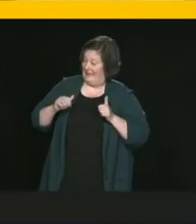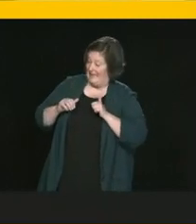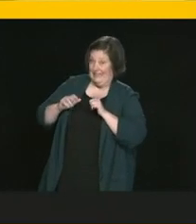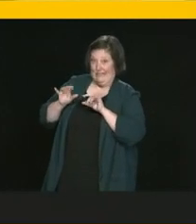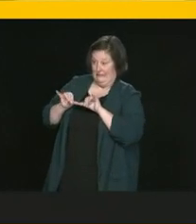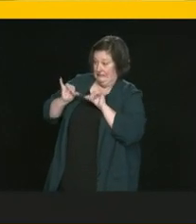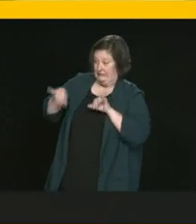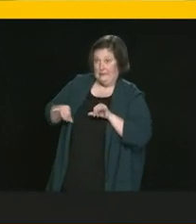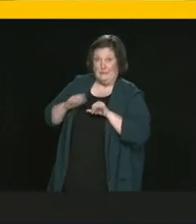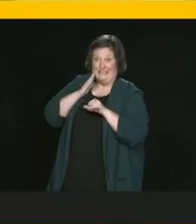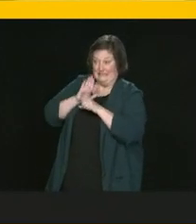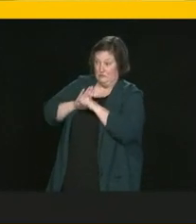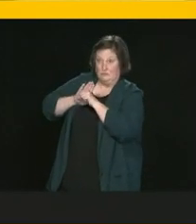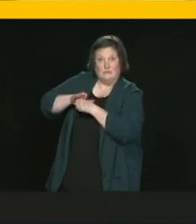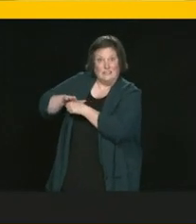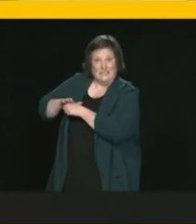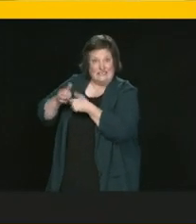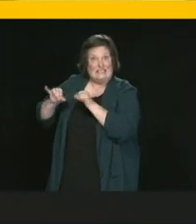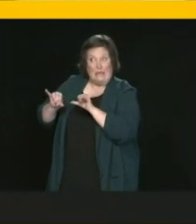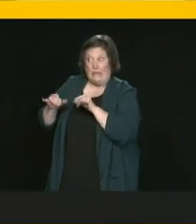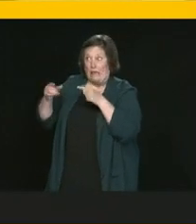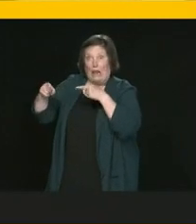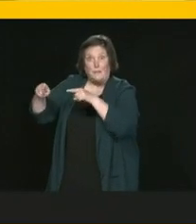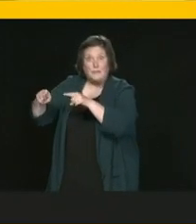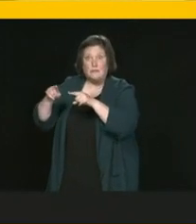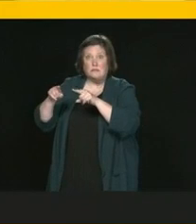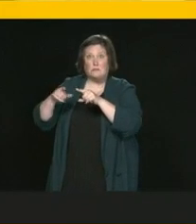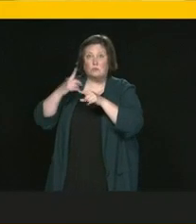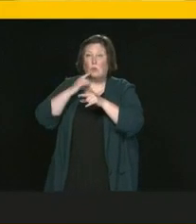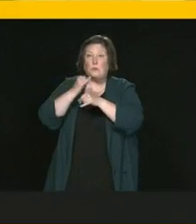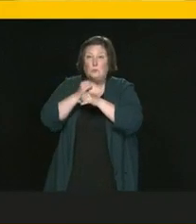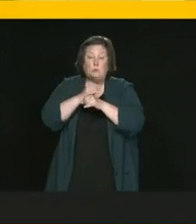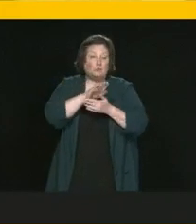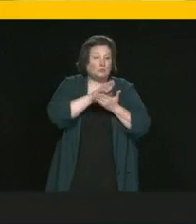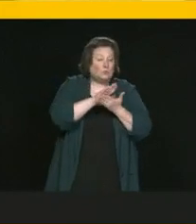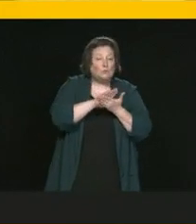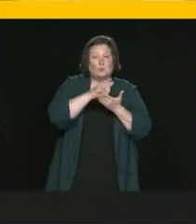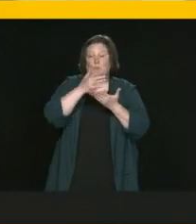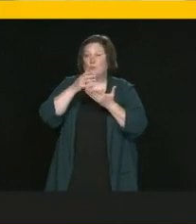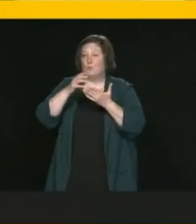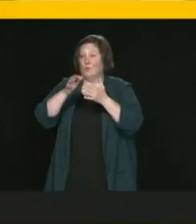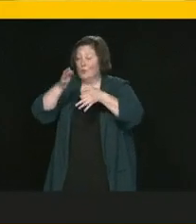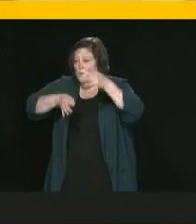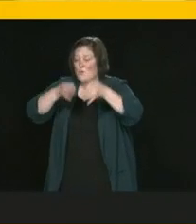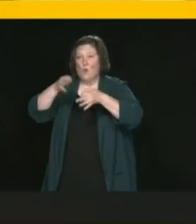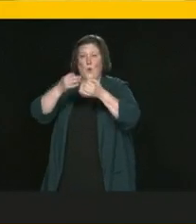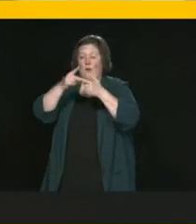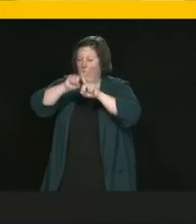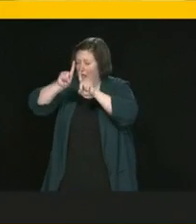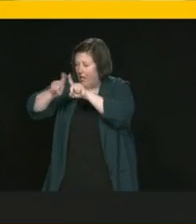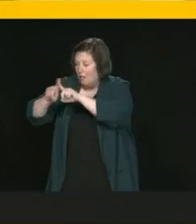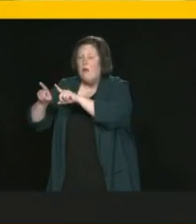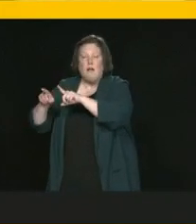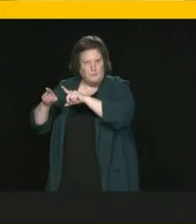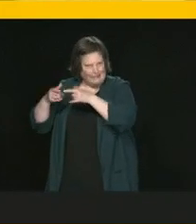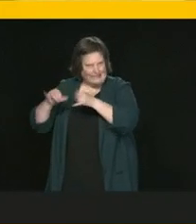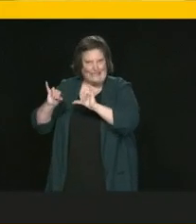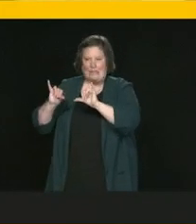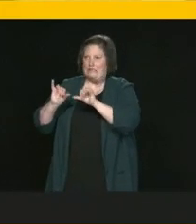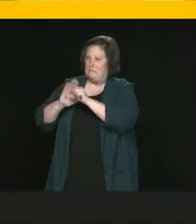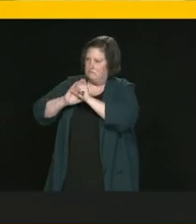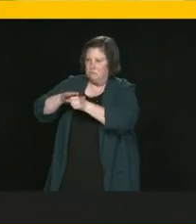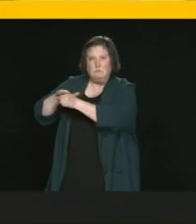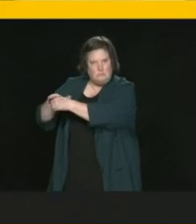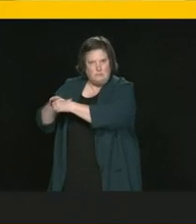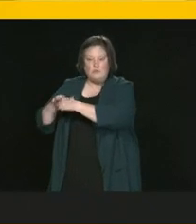that exists right across our country and all our institutions. So as I said, we will be moving forward with concrete steps, and we